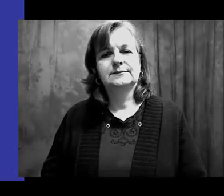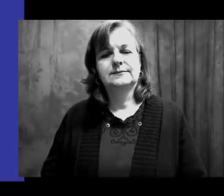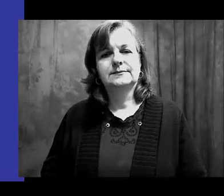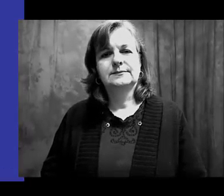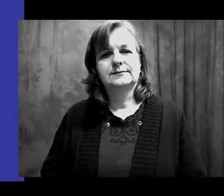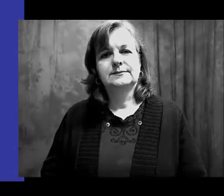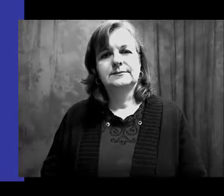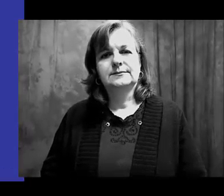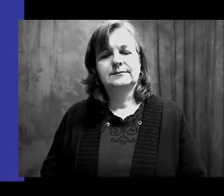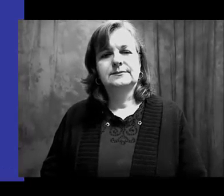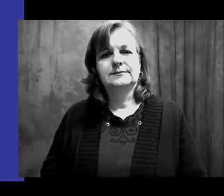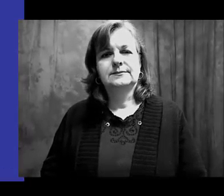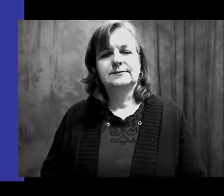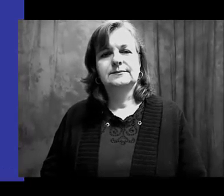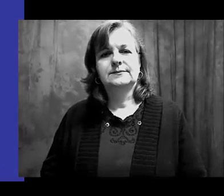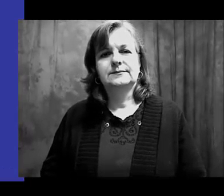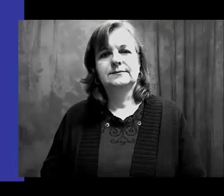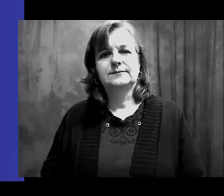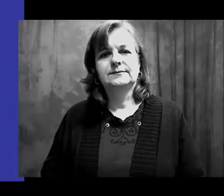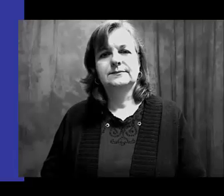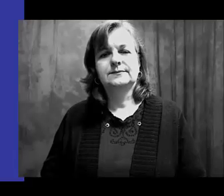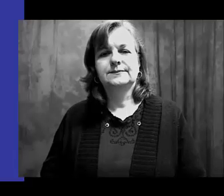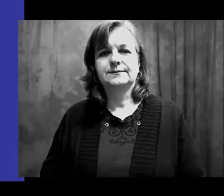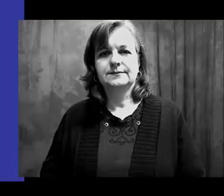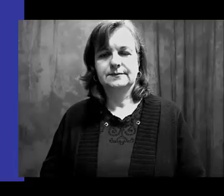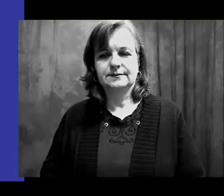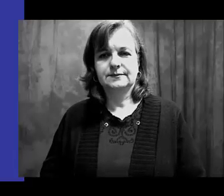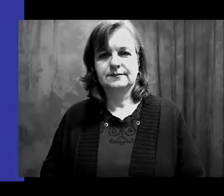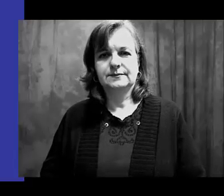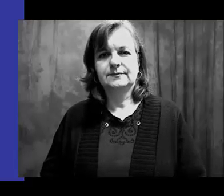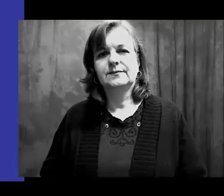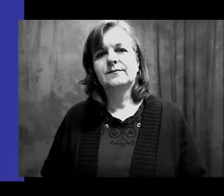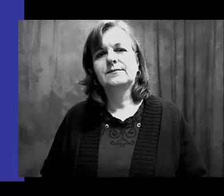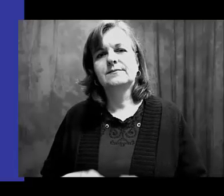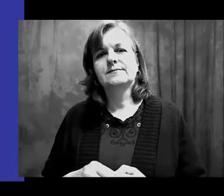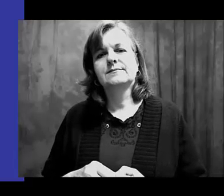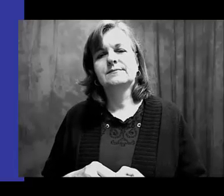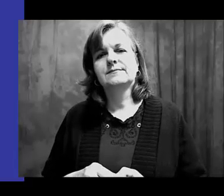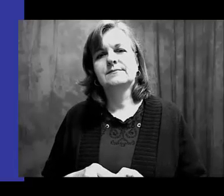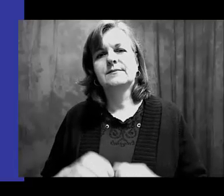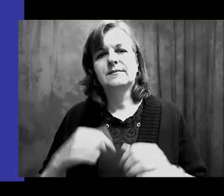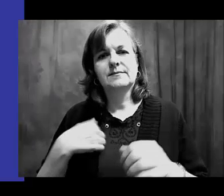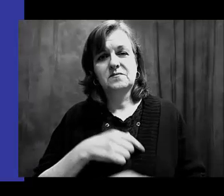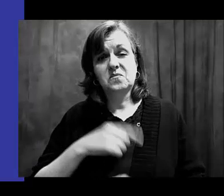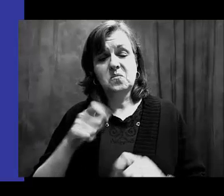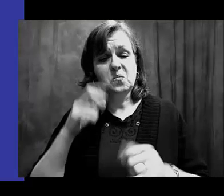Now, we can look at different characteristics that give these